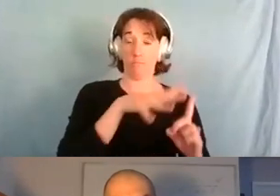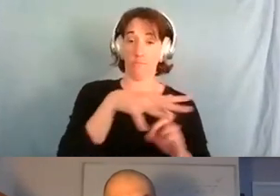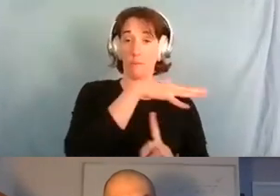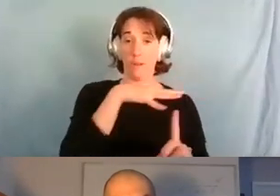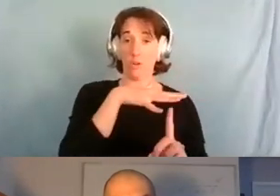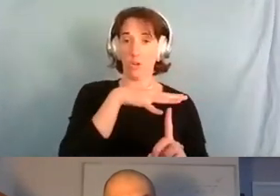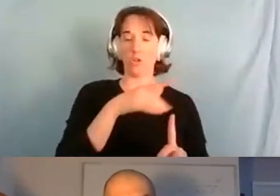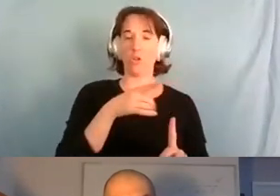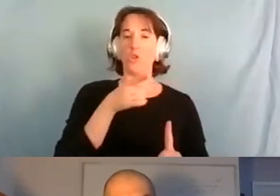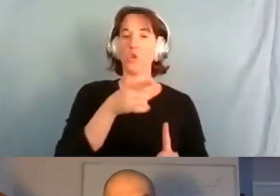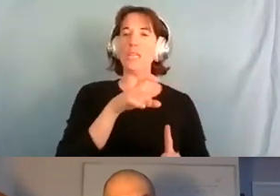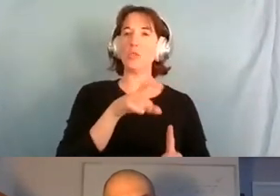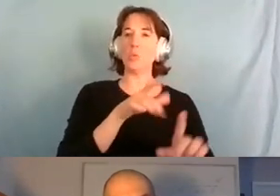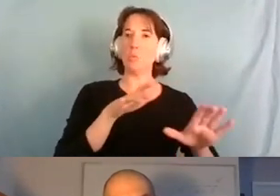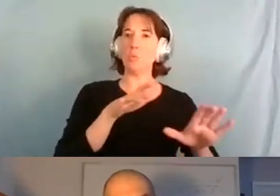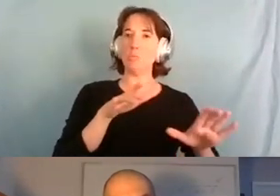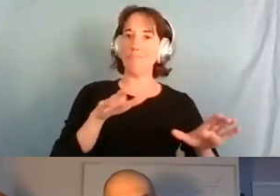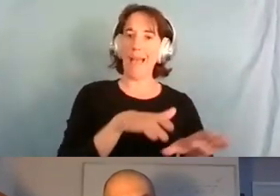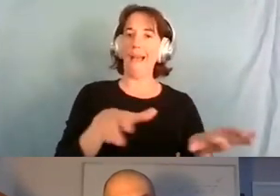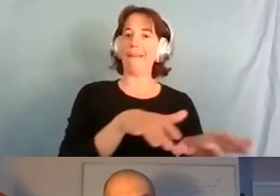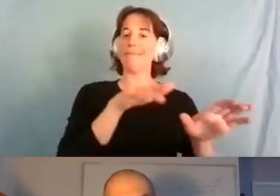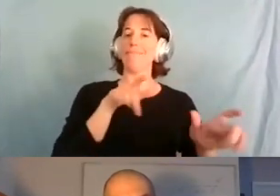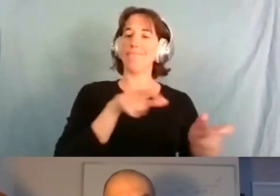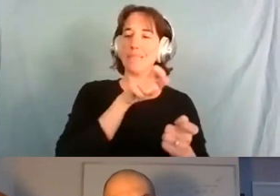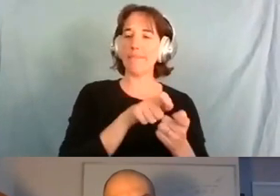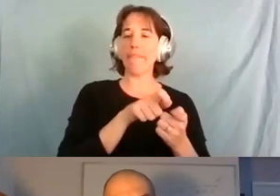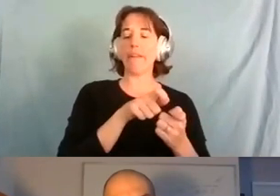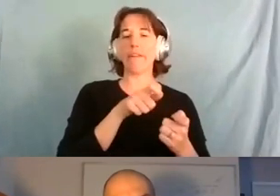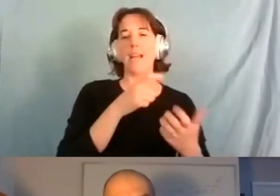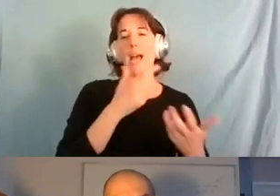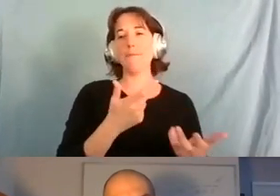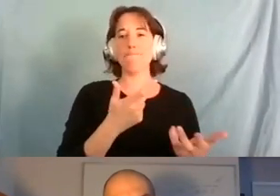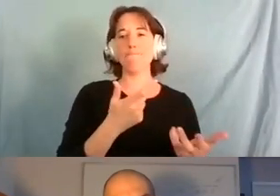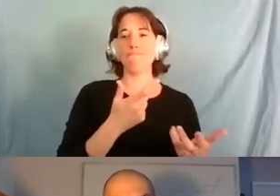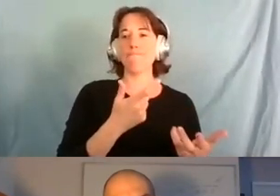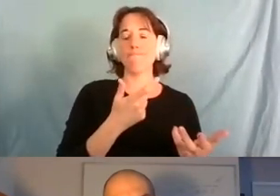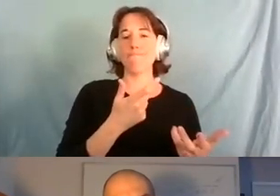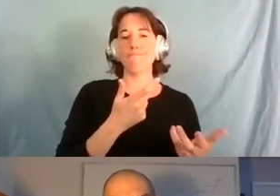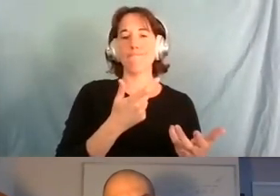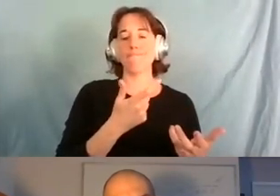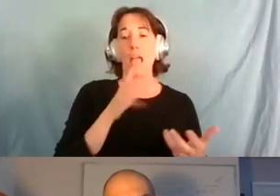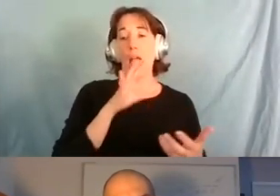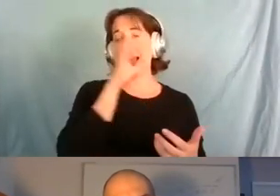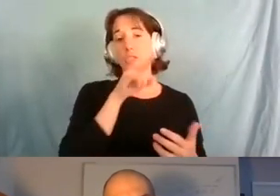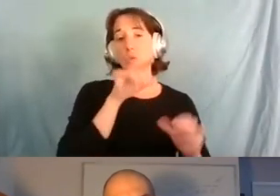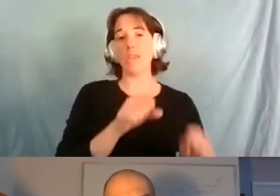way so that I guess you collect the experience